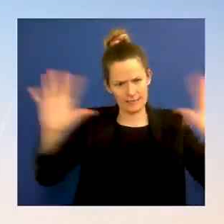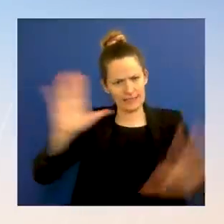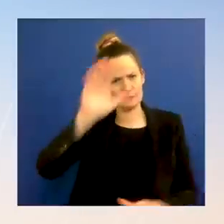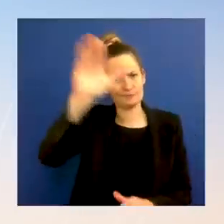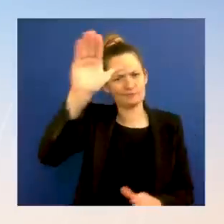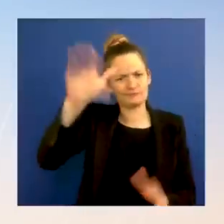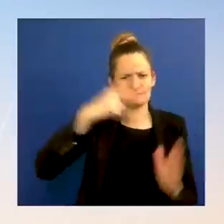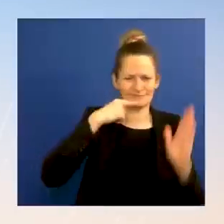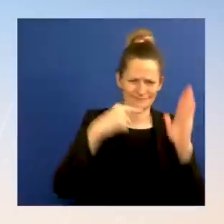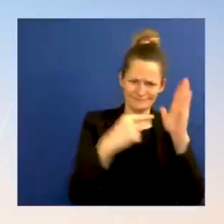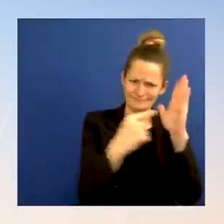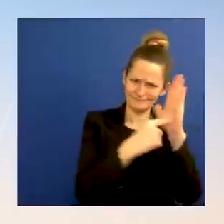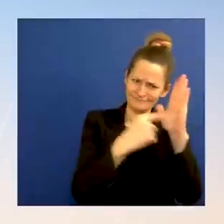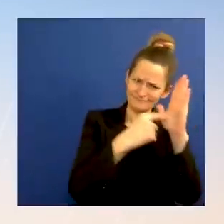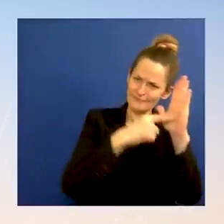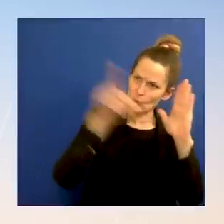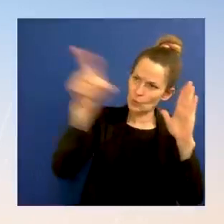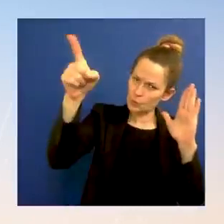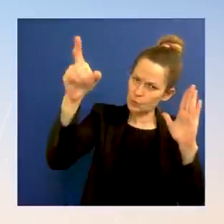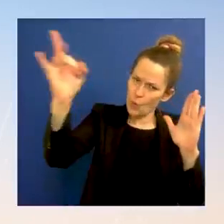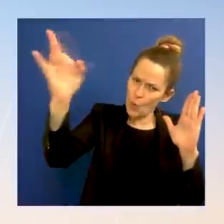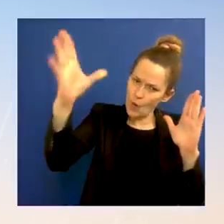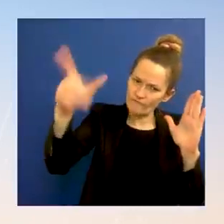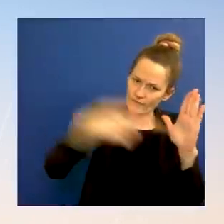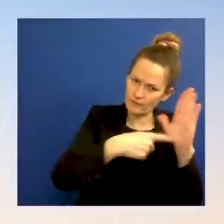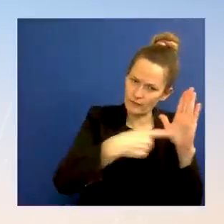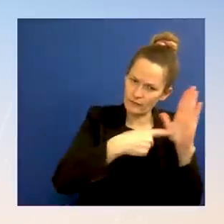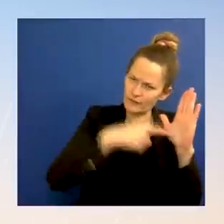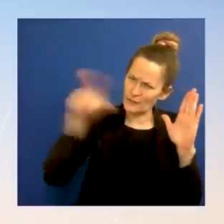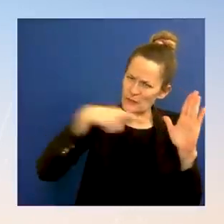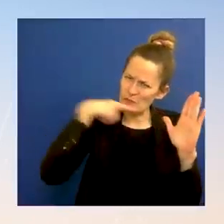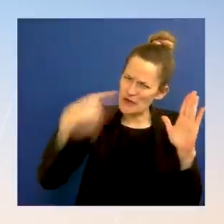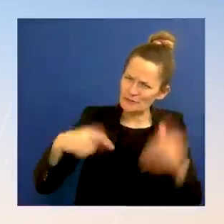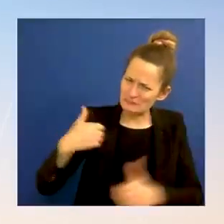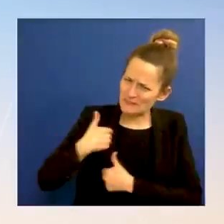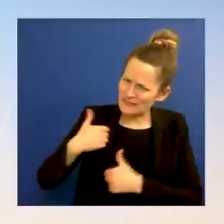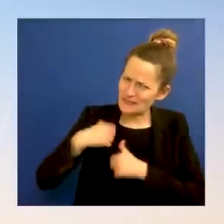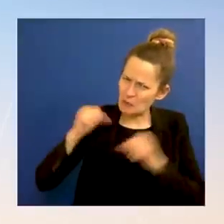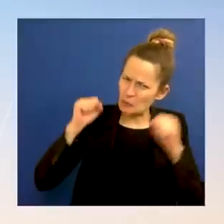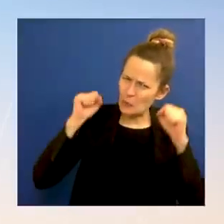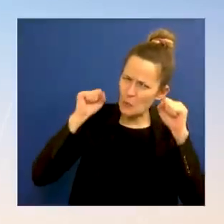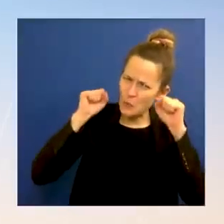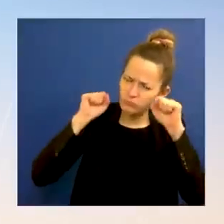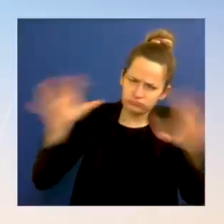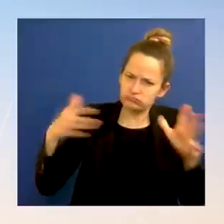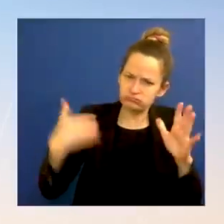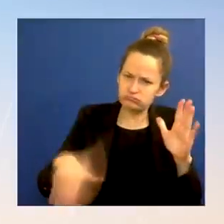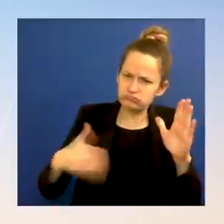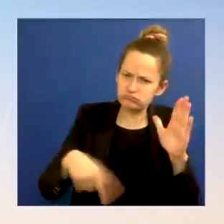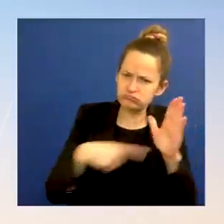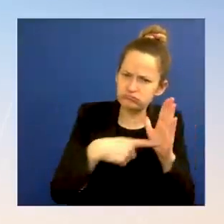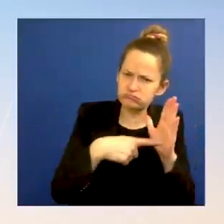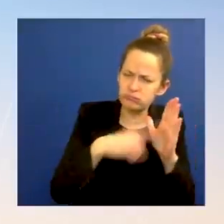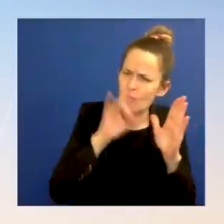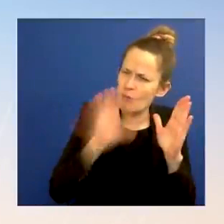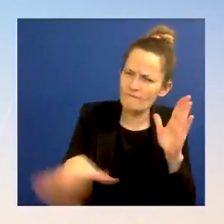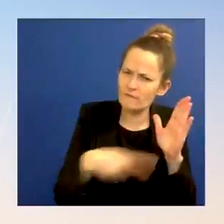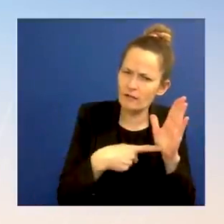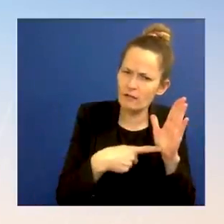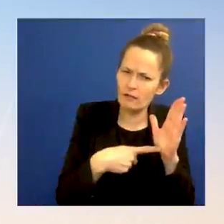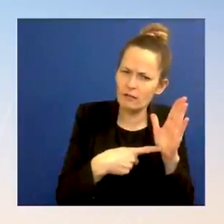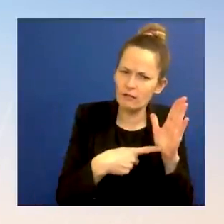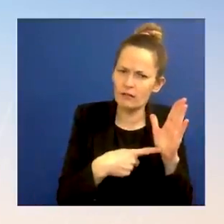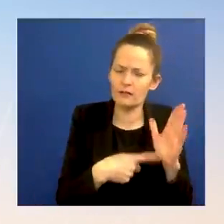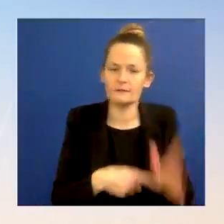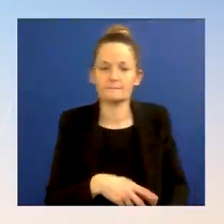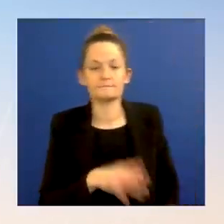the Russian military and by at the direction of President Putin on the ground. One last one. Zelensky said yesterday that he felt like the whole world